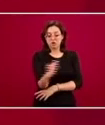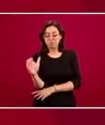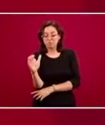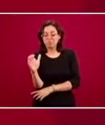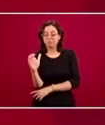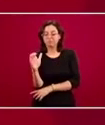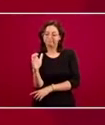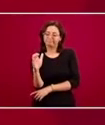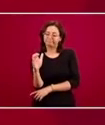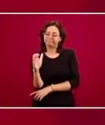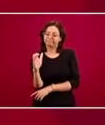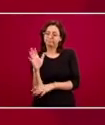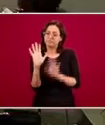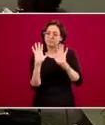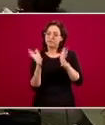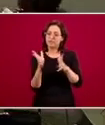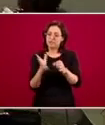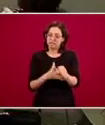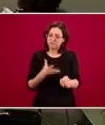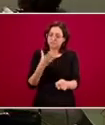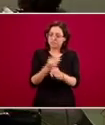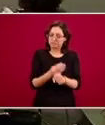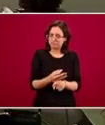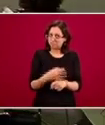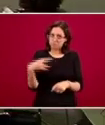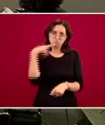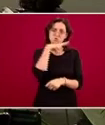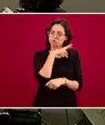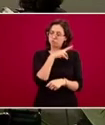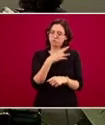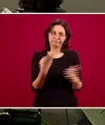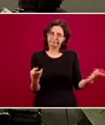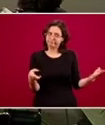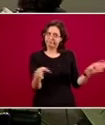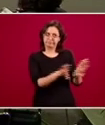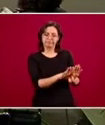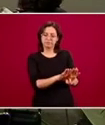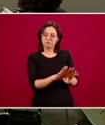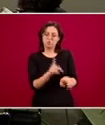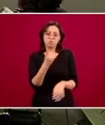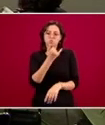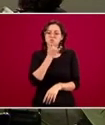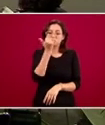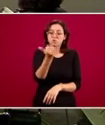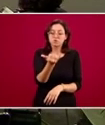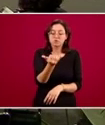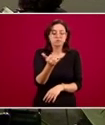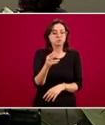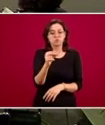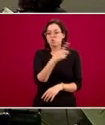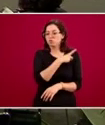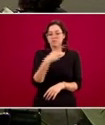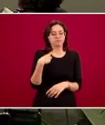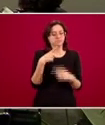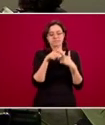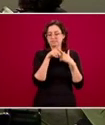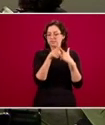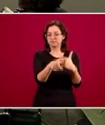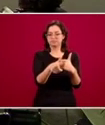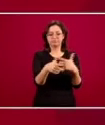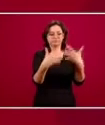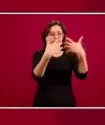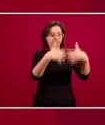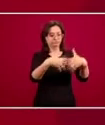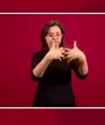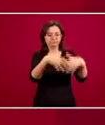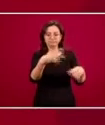one of the essential activities. So this was a mistake and it will be corrected briefly. So this was a mistake.